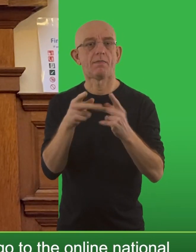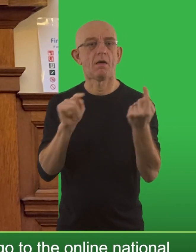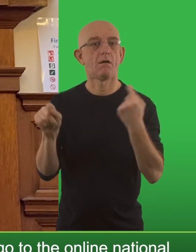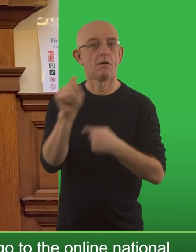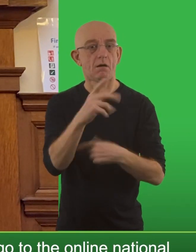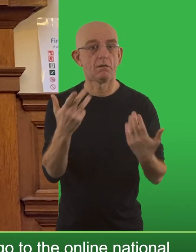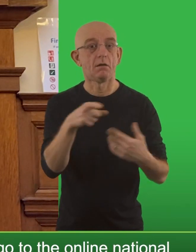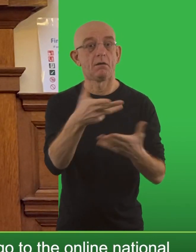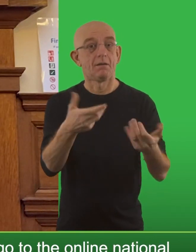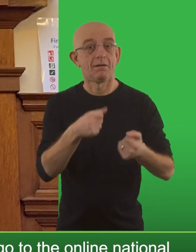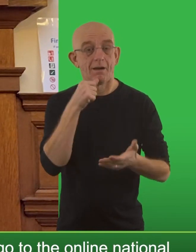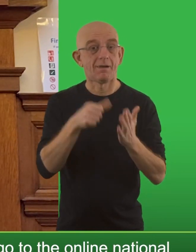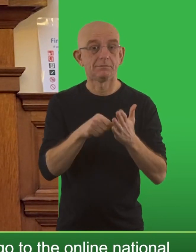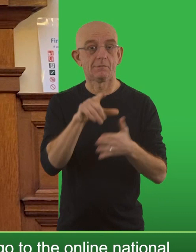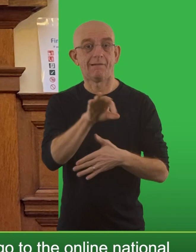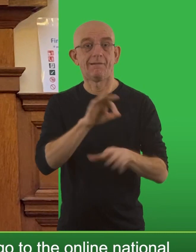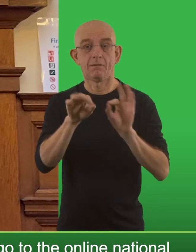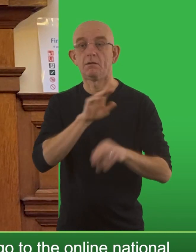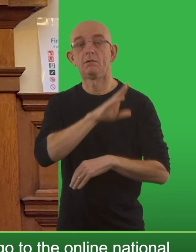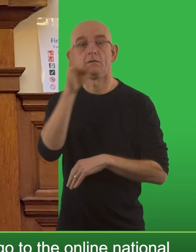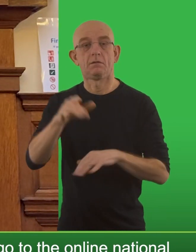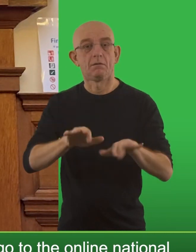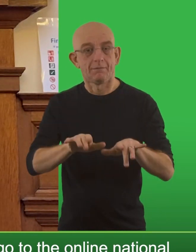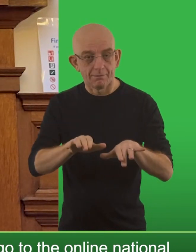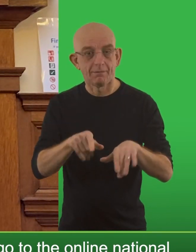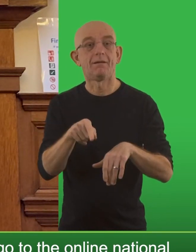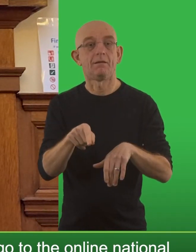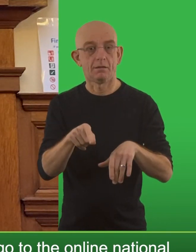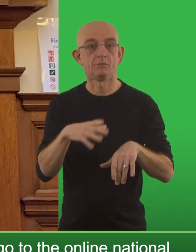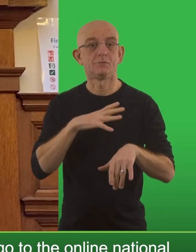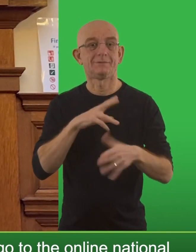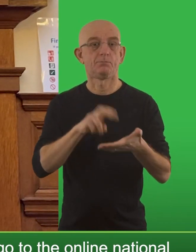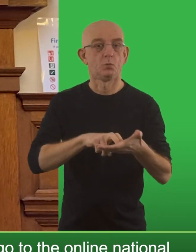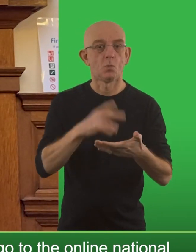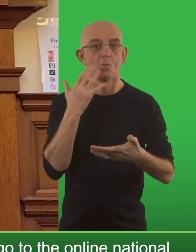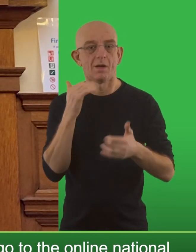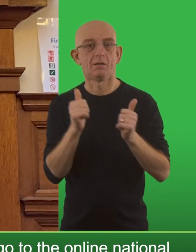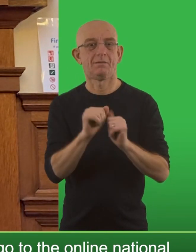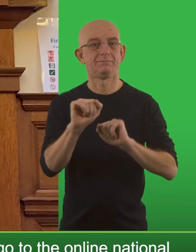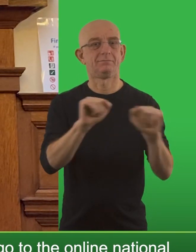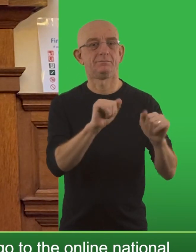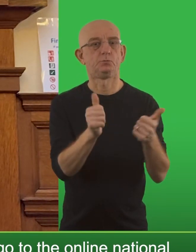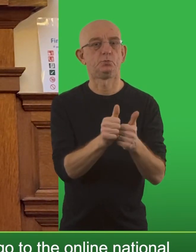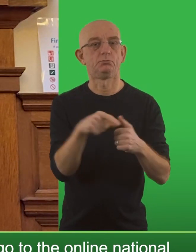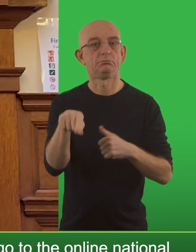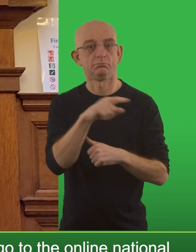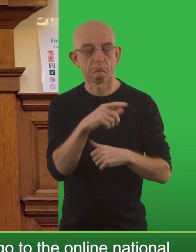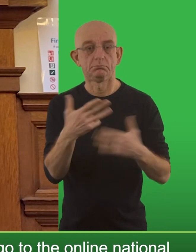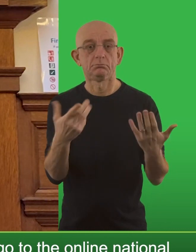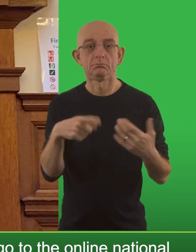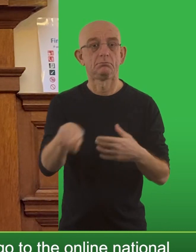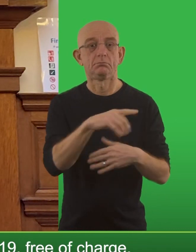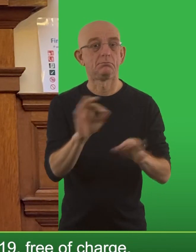So those receiving the letters are invited to go to the online national booking service to arrange a jab at a time and location that's convenient for